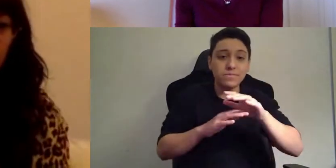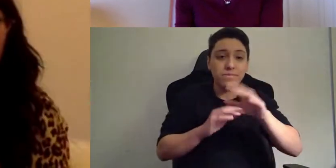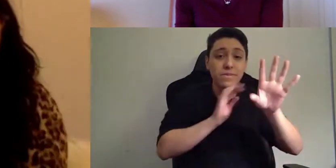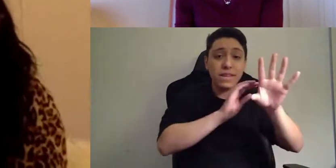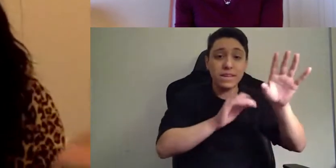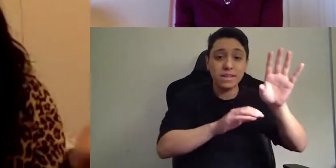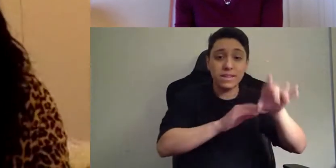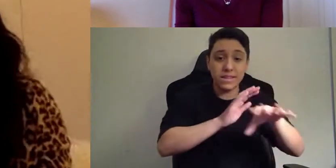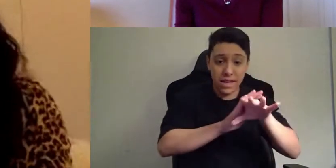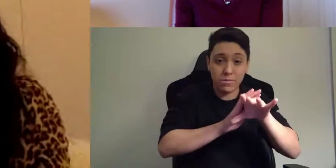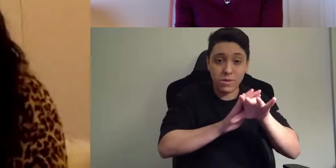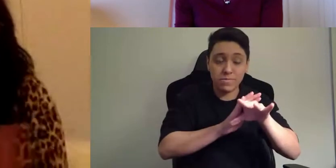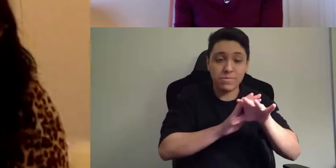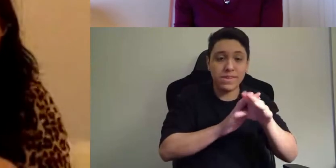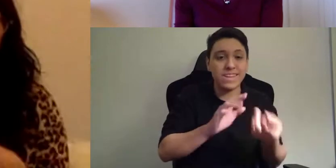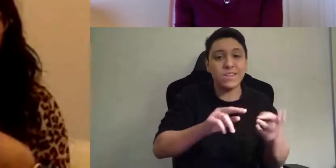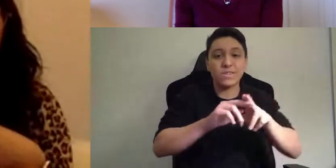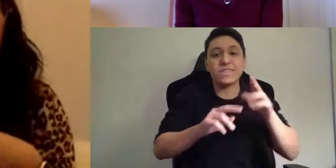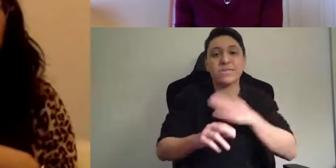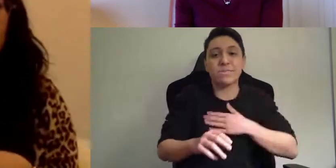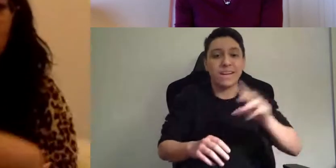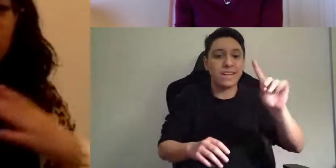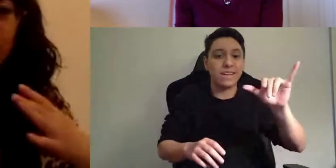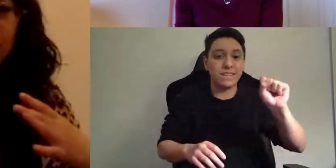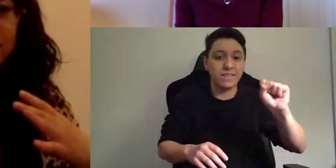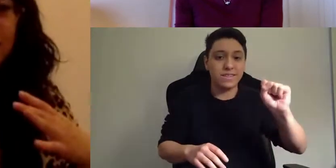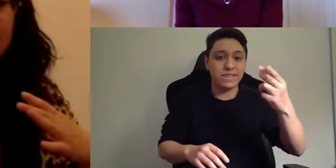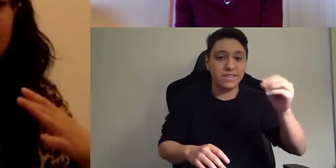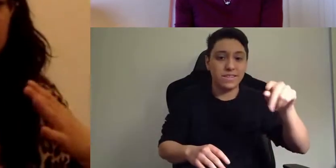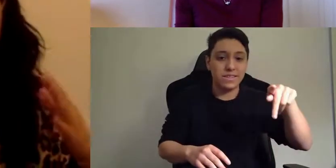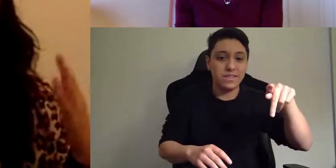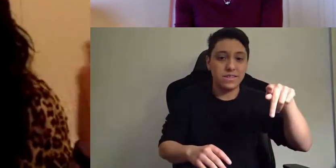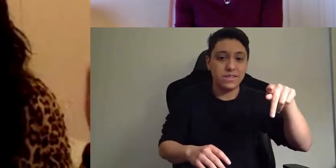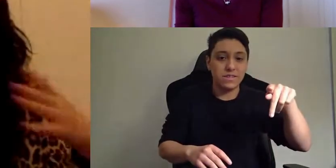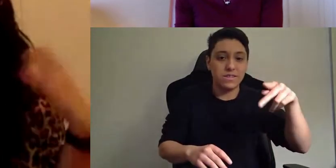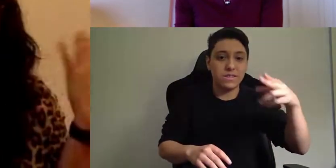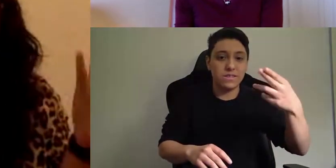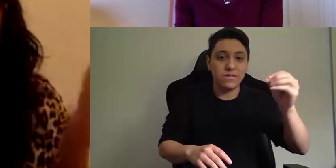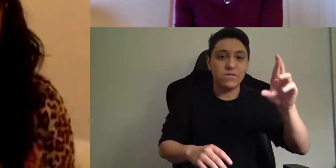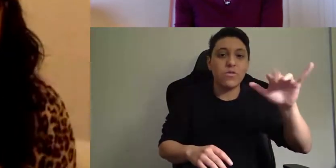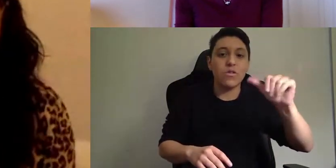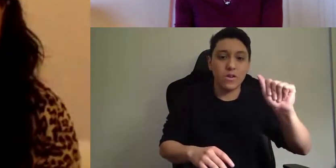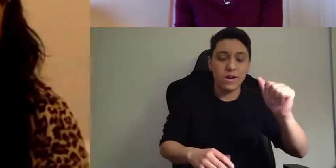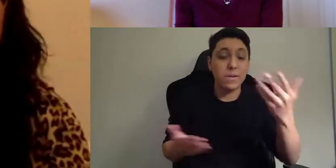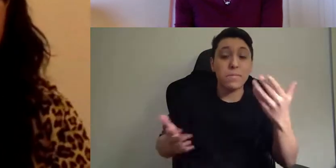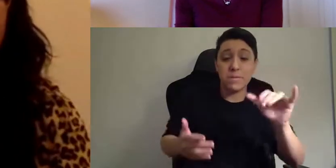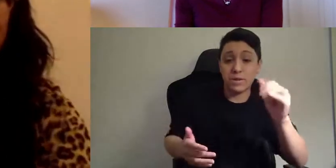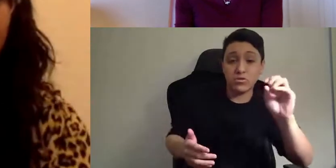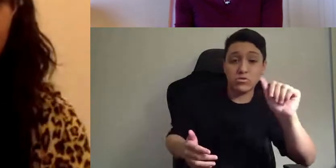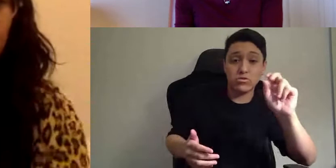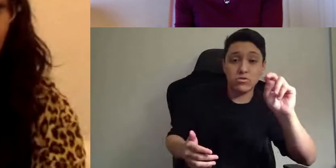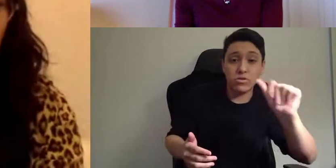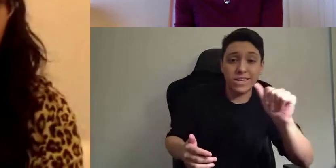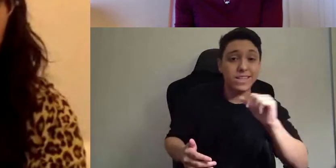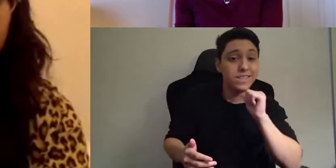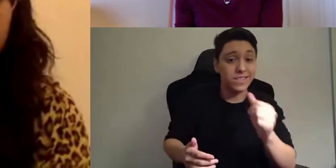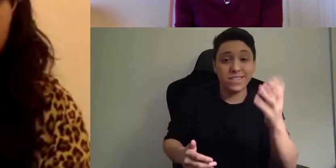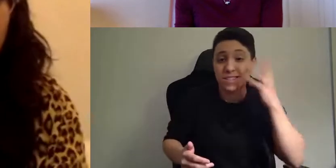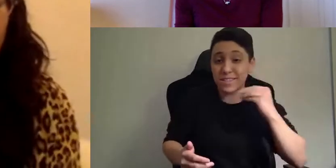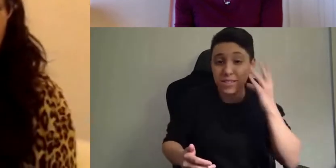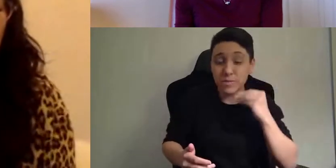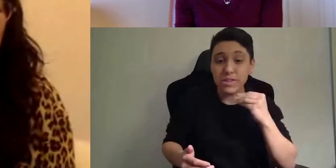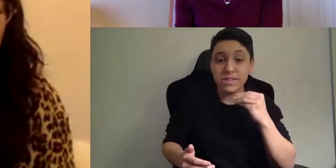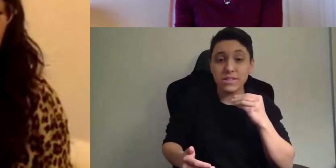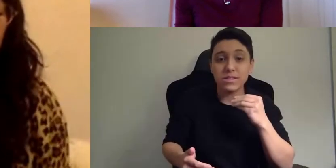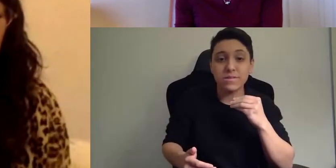my dysphoria in a way perhaps that, you know, Joanna doesn't experience as a therapist in her role, or other